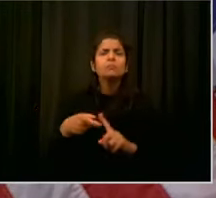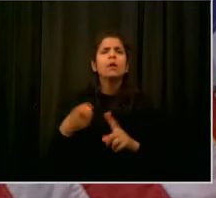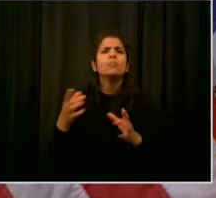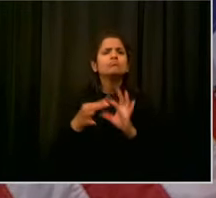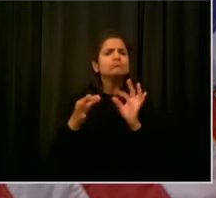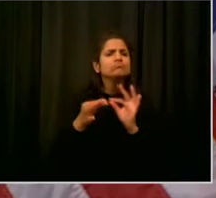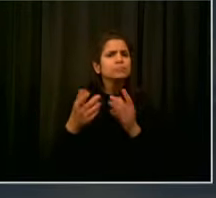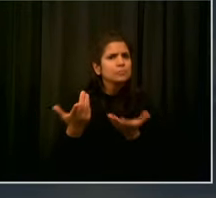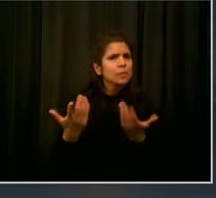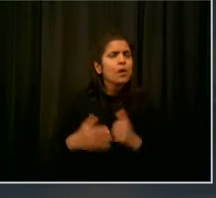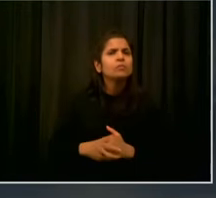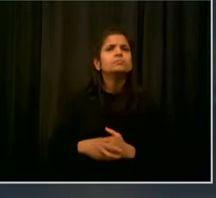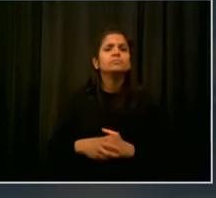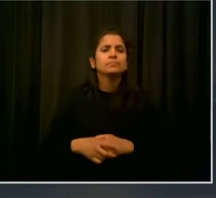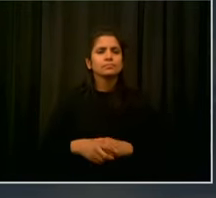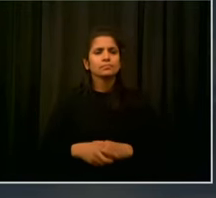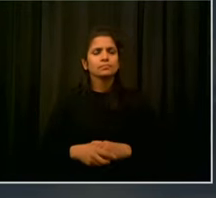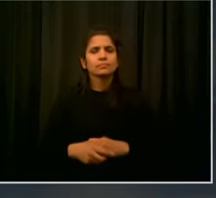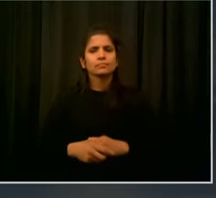violence?